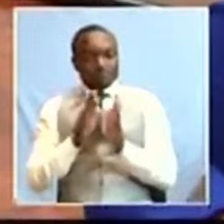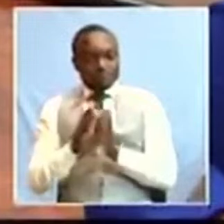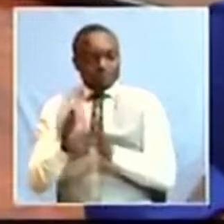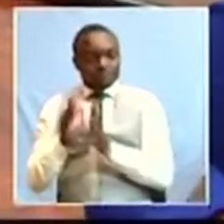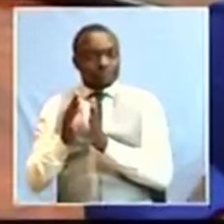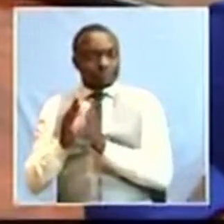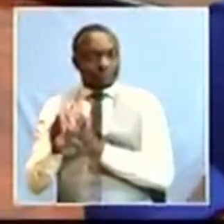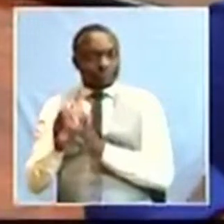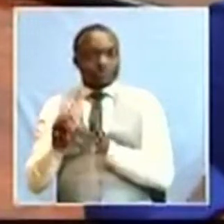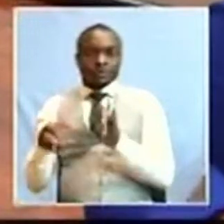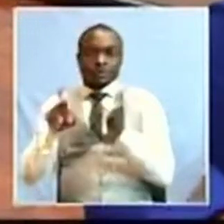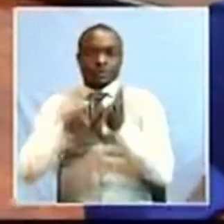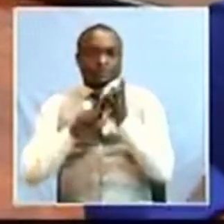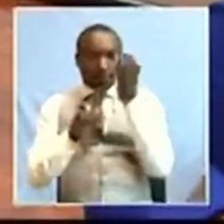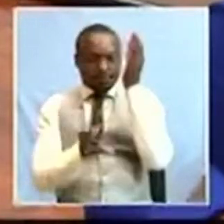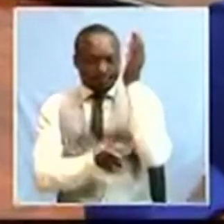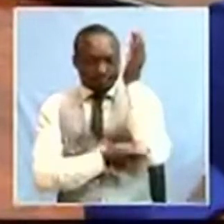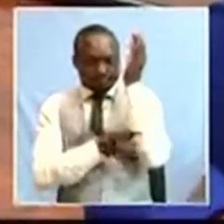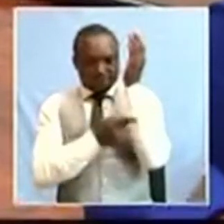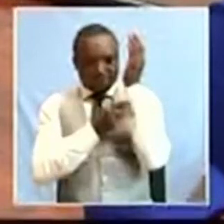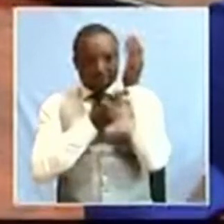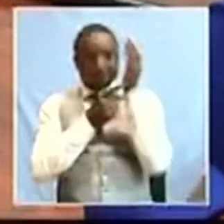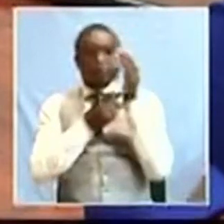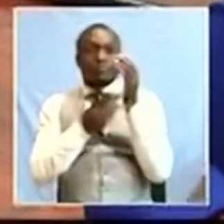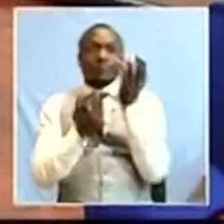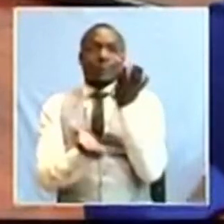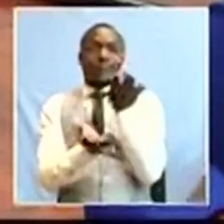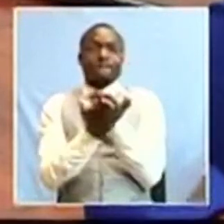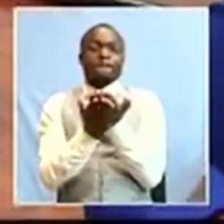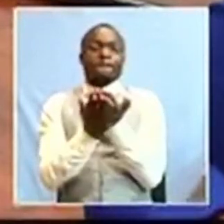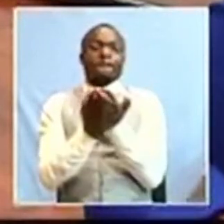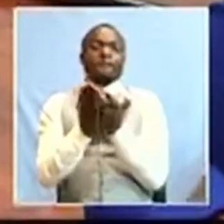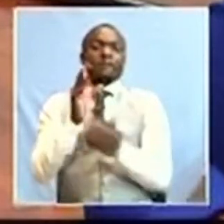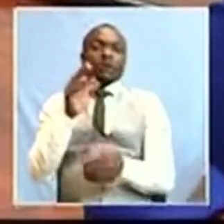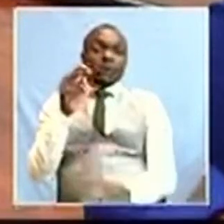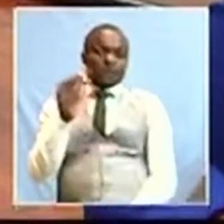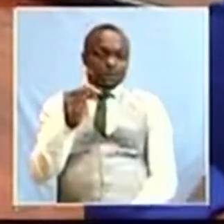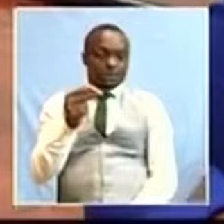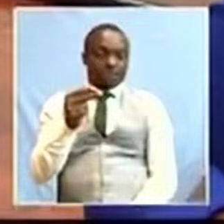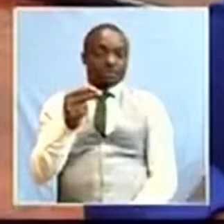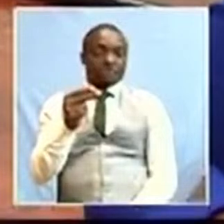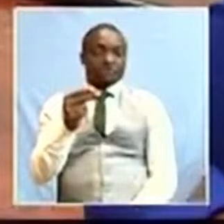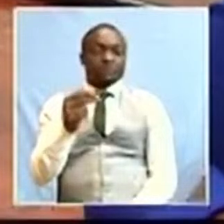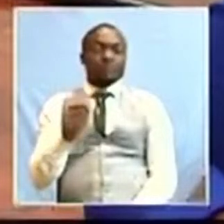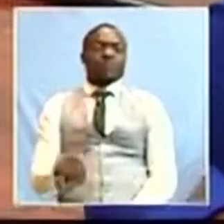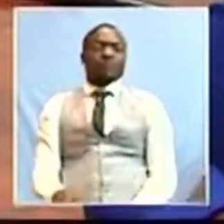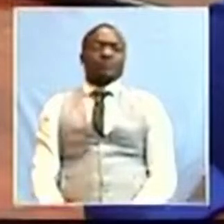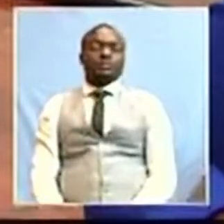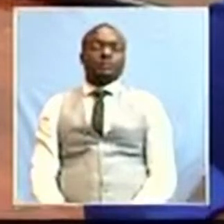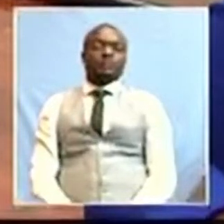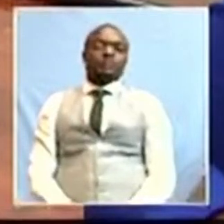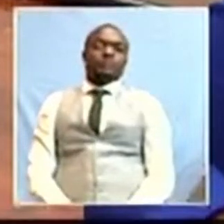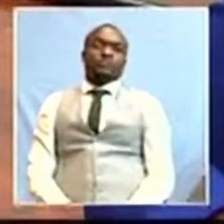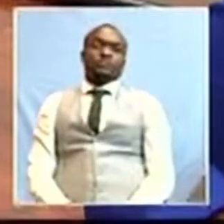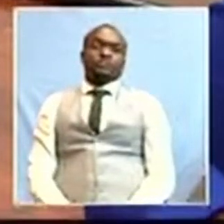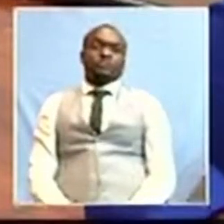and redevelopment. Appendix H1.